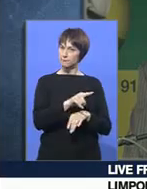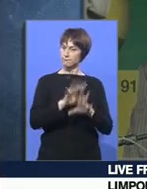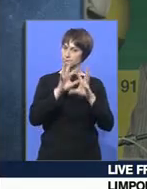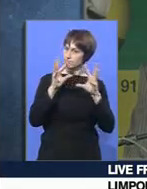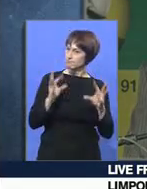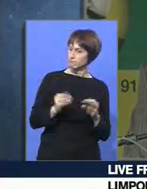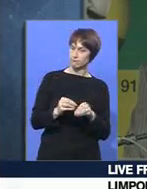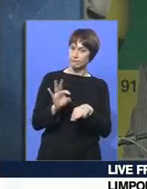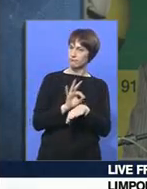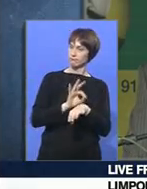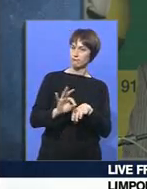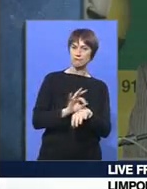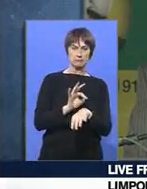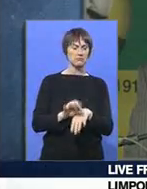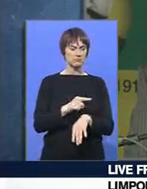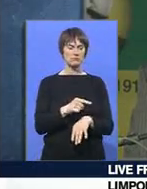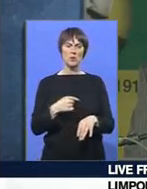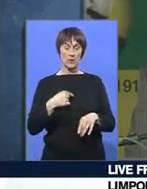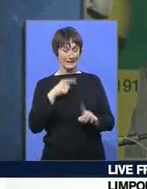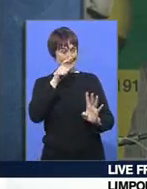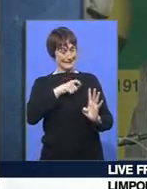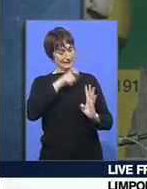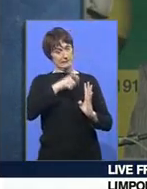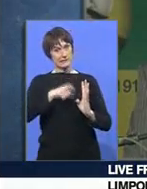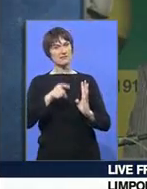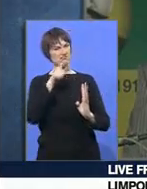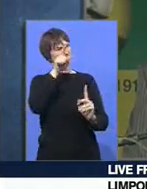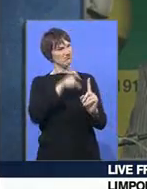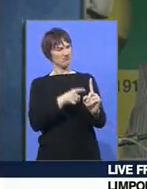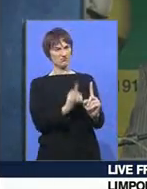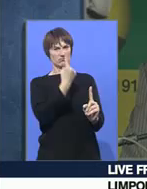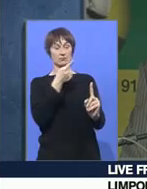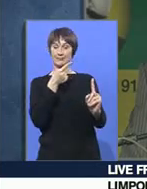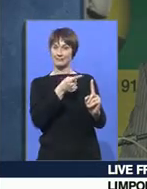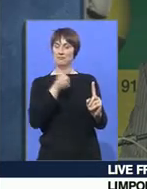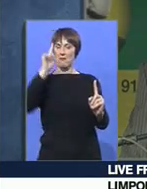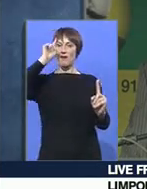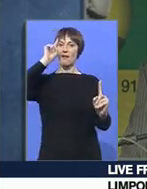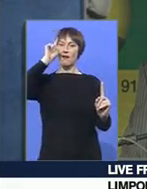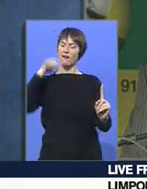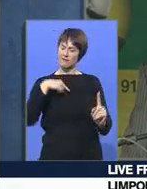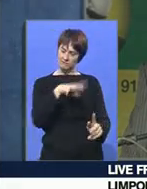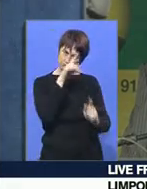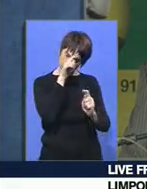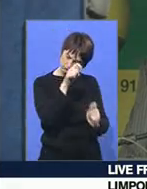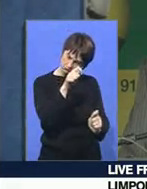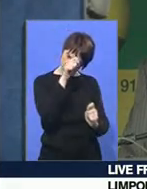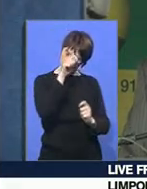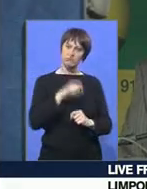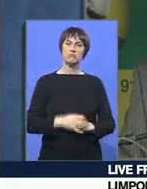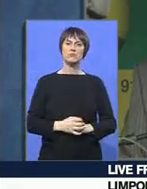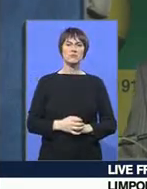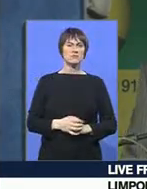We honor Madiba, the symbol of our struggle and of